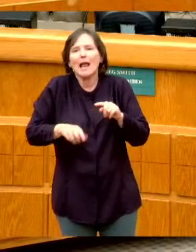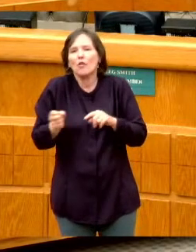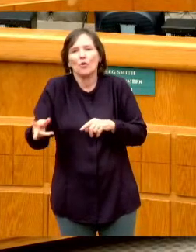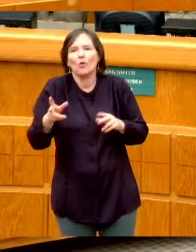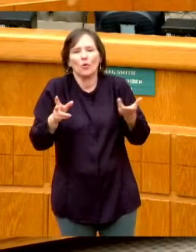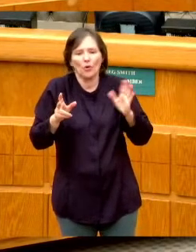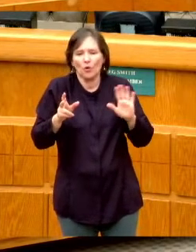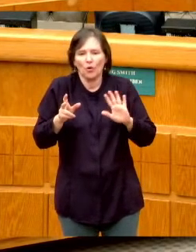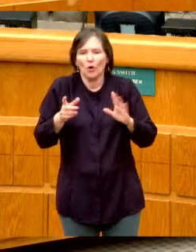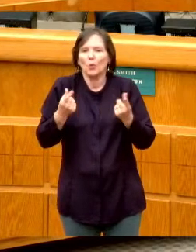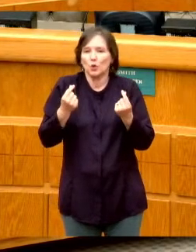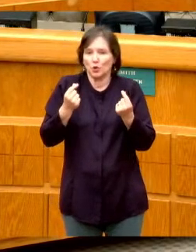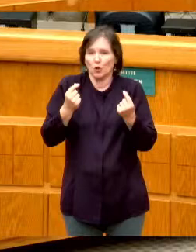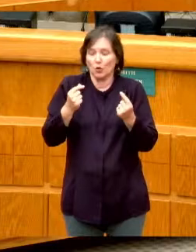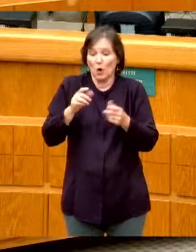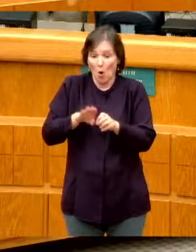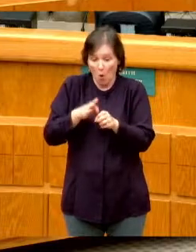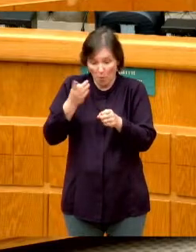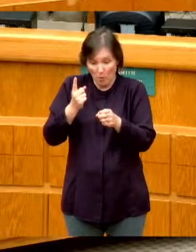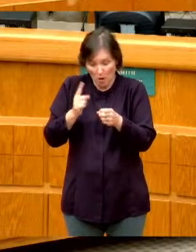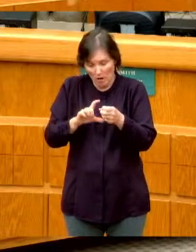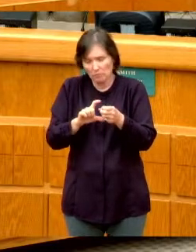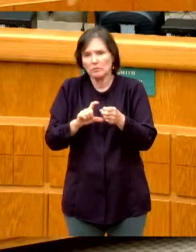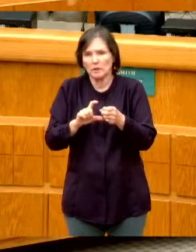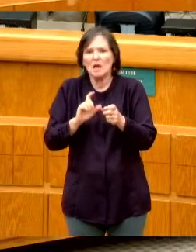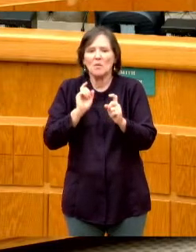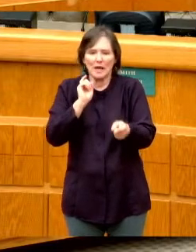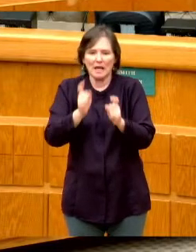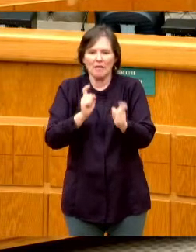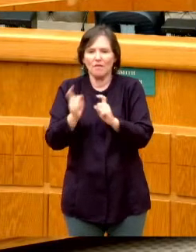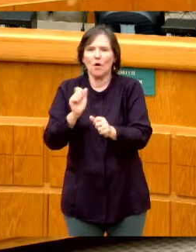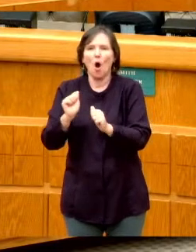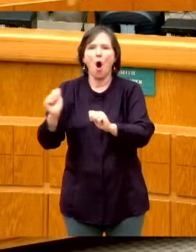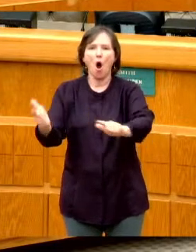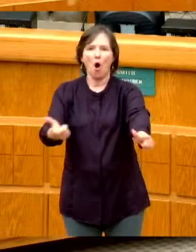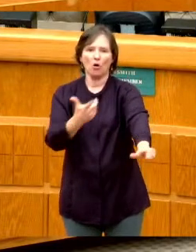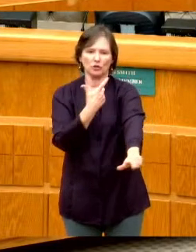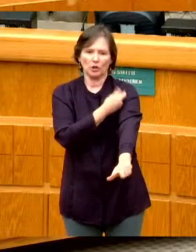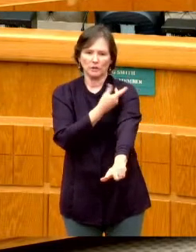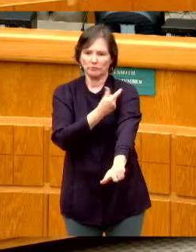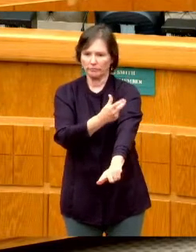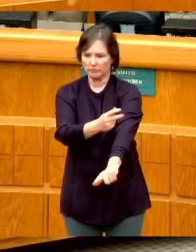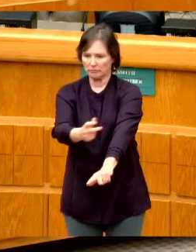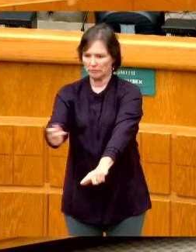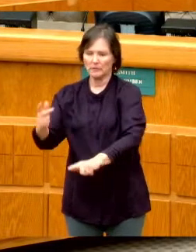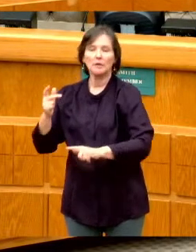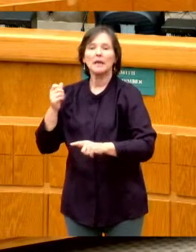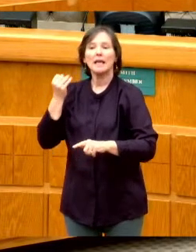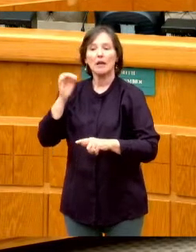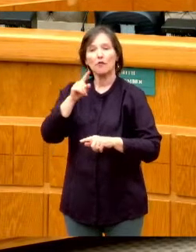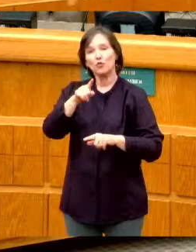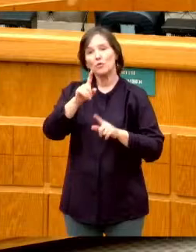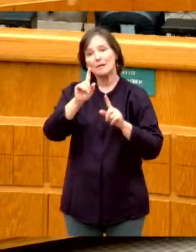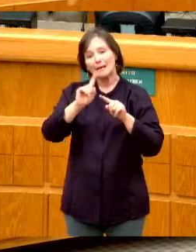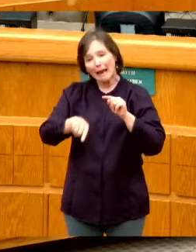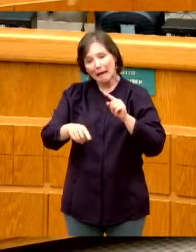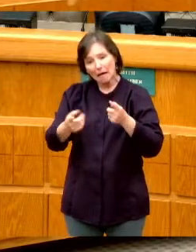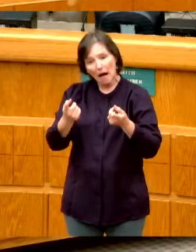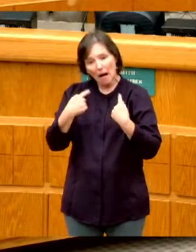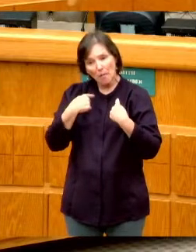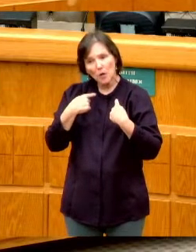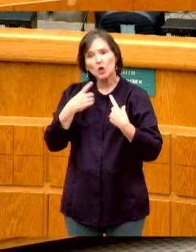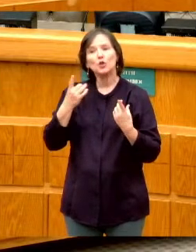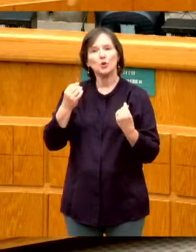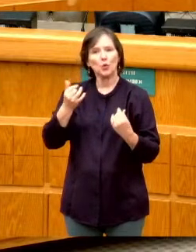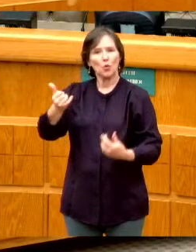single vaccine. Every vaccine available has been administered. If you are not able to attend, please call and let us know.